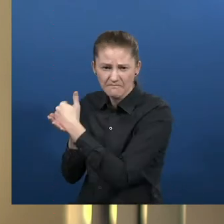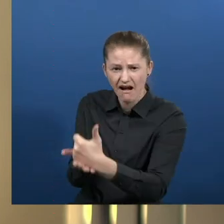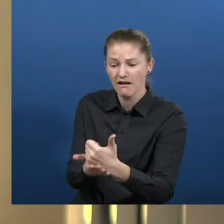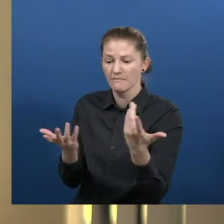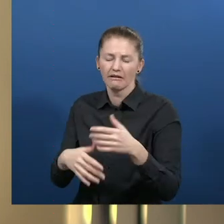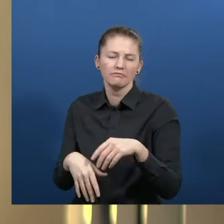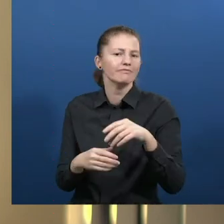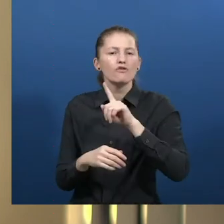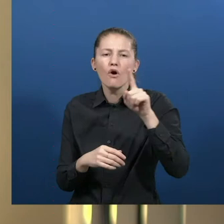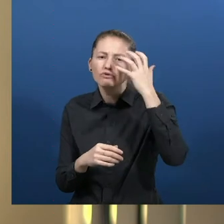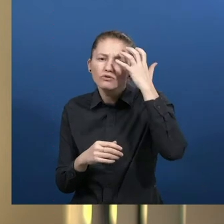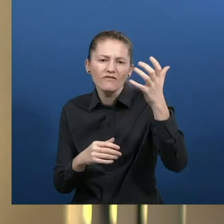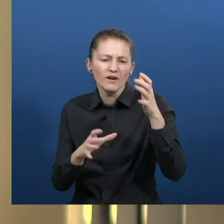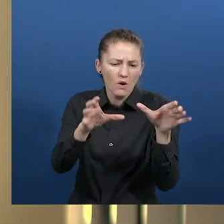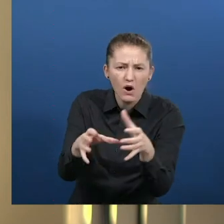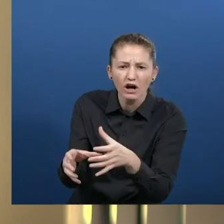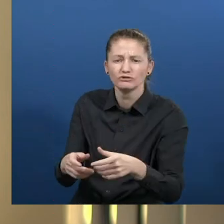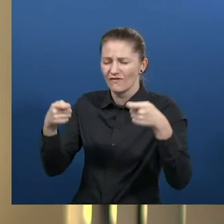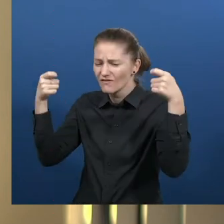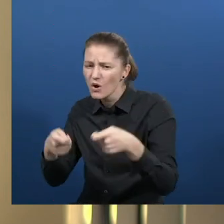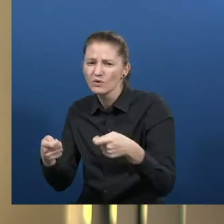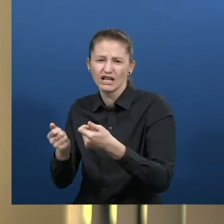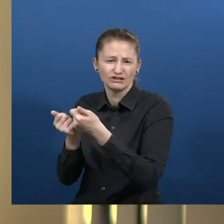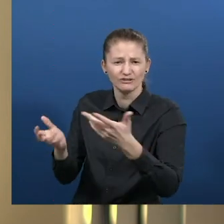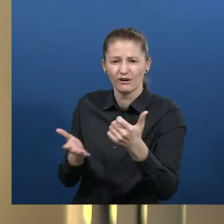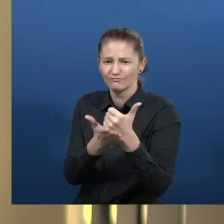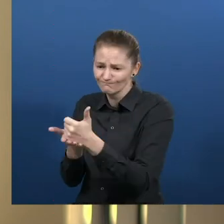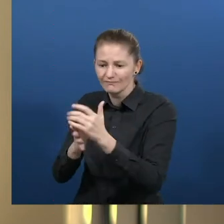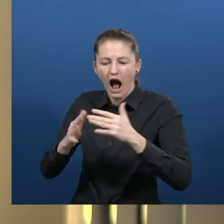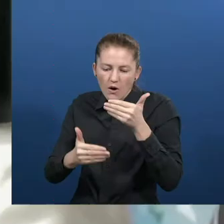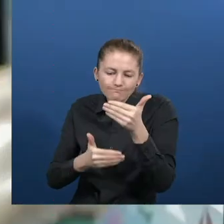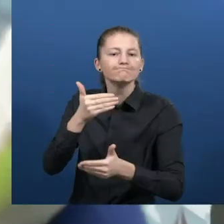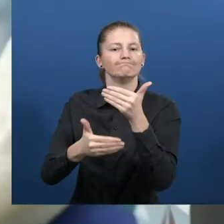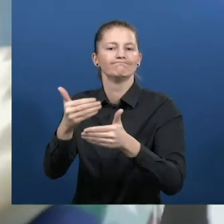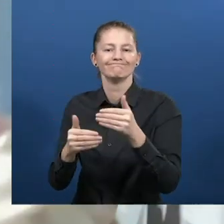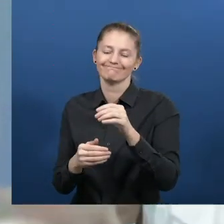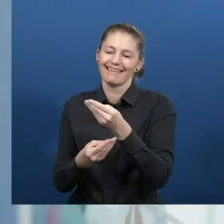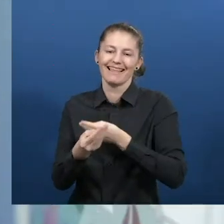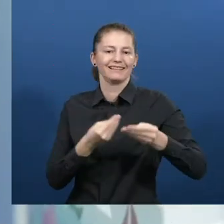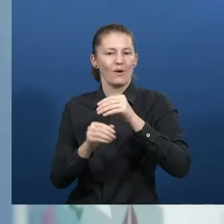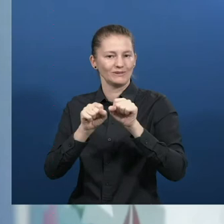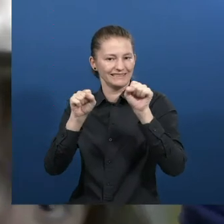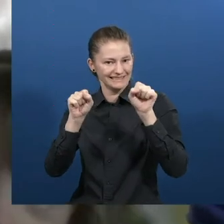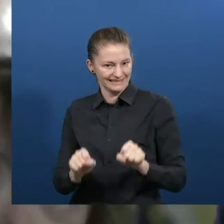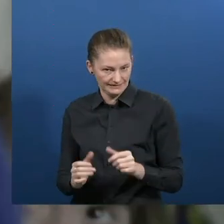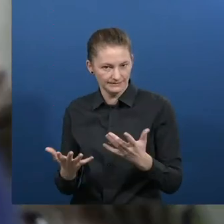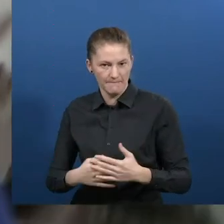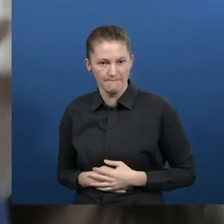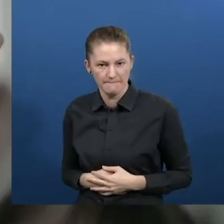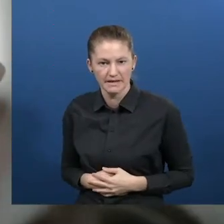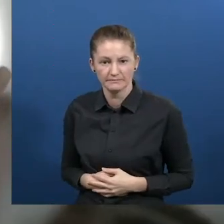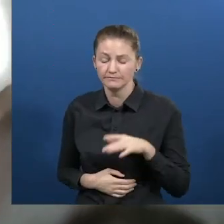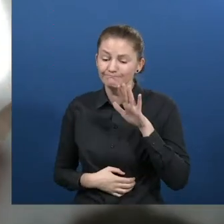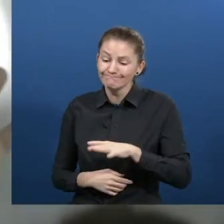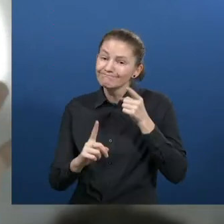actors, and we try to create also this supporting ecosystem or infrastructure. The goal of the program